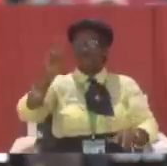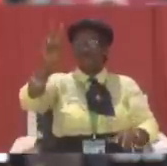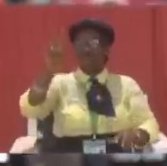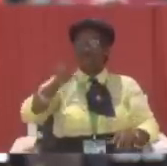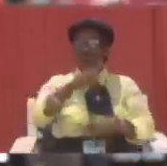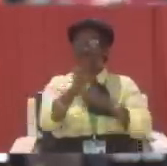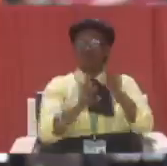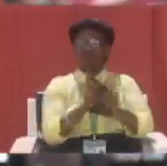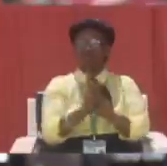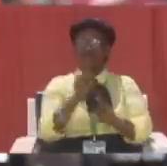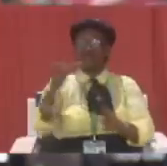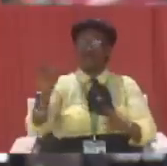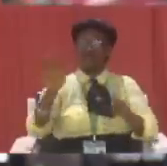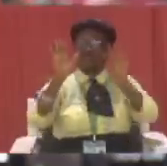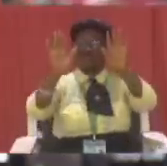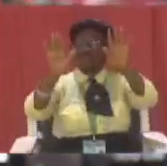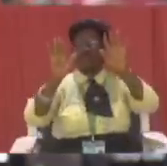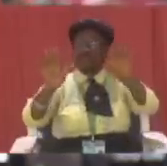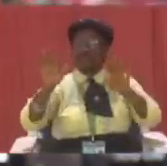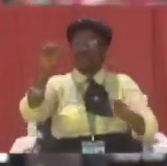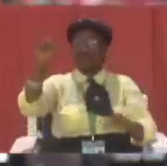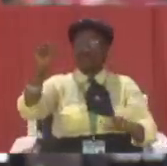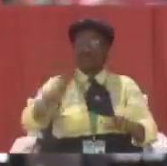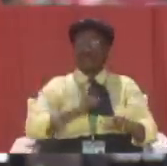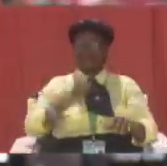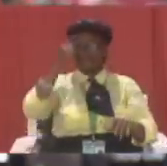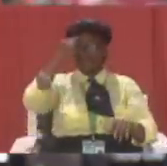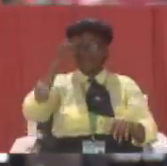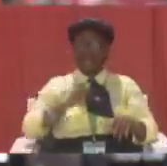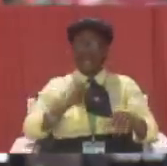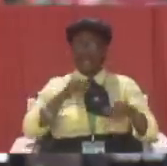And I think I've shared that one with you before.